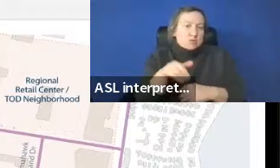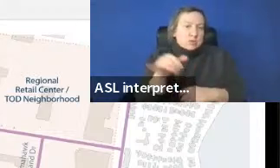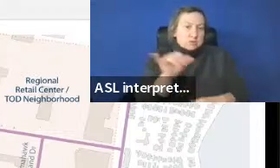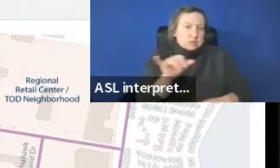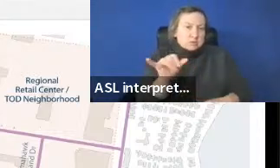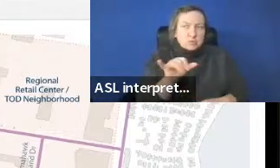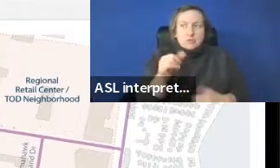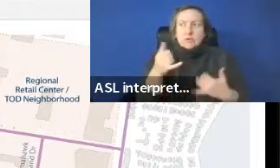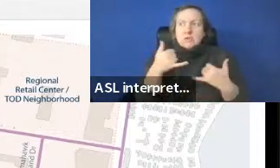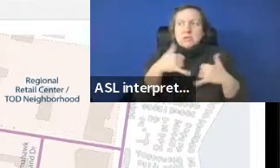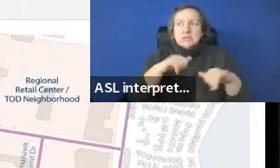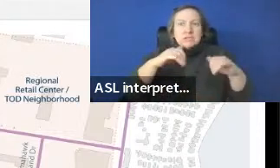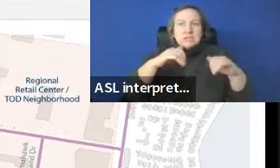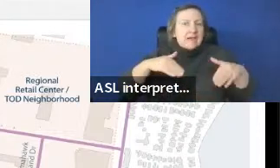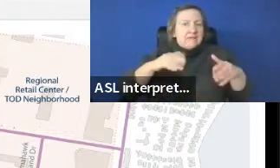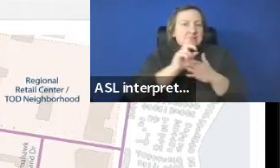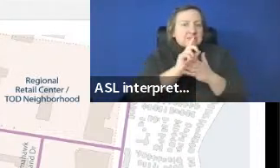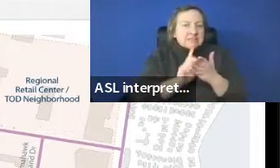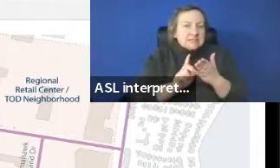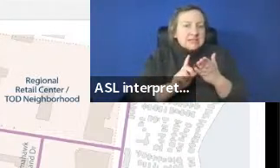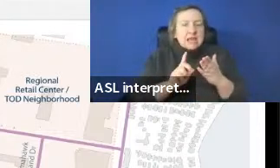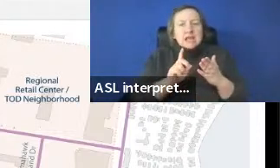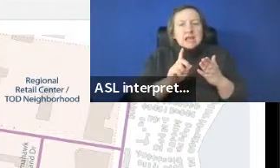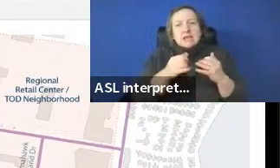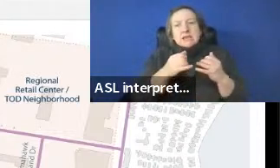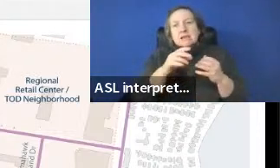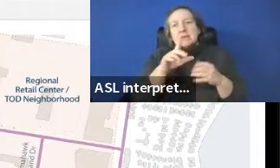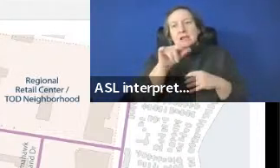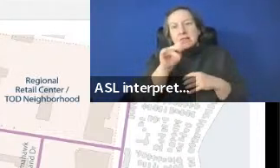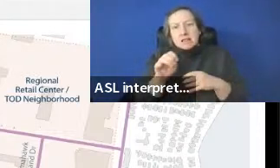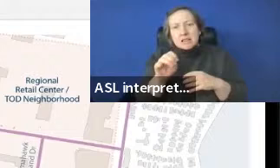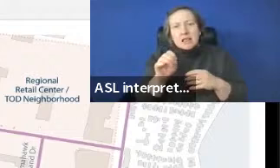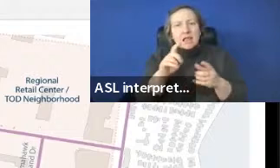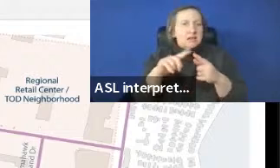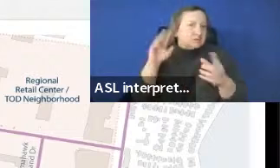have yet to design the lane balance and the total lanes for